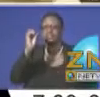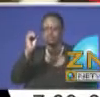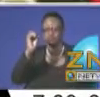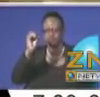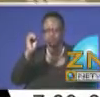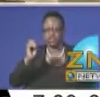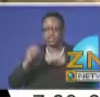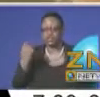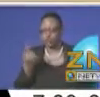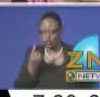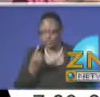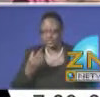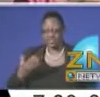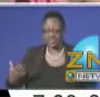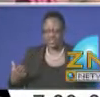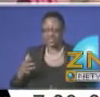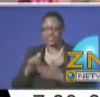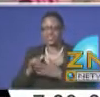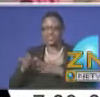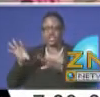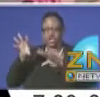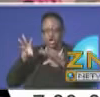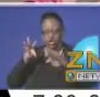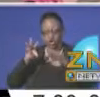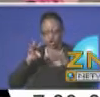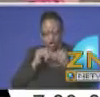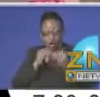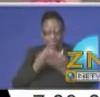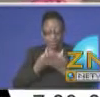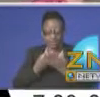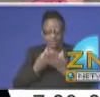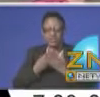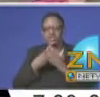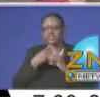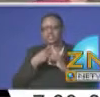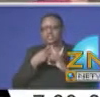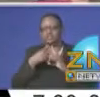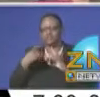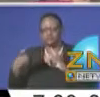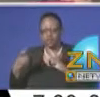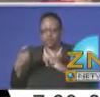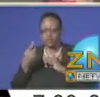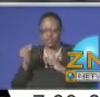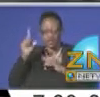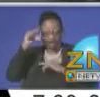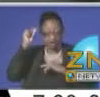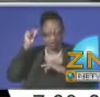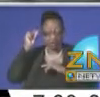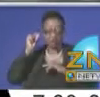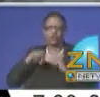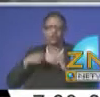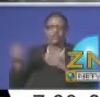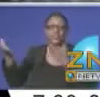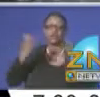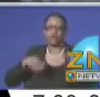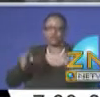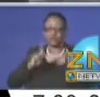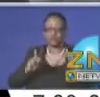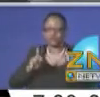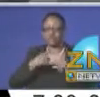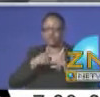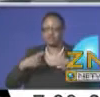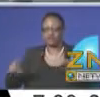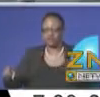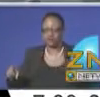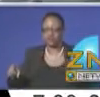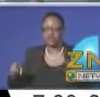income the airline recently incurred was from those 7 repatriation flights organized by the government. While revenue rose to some